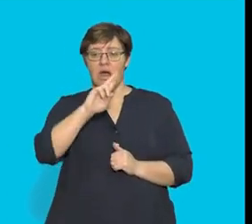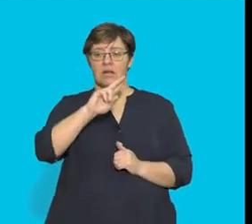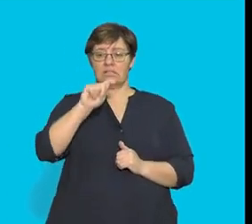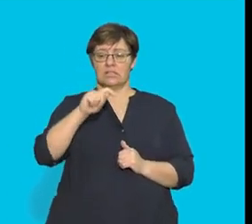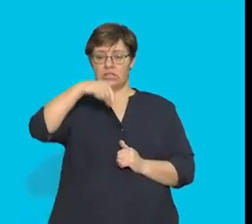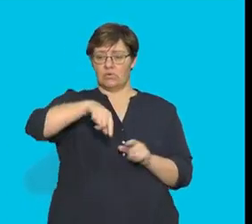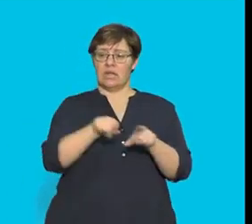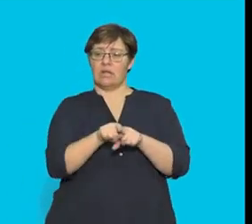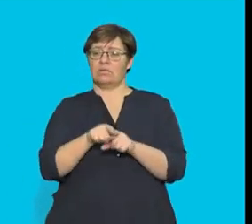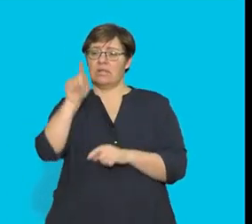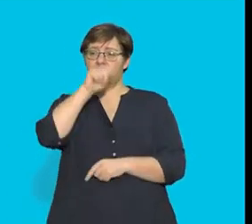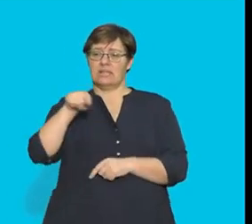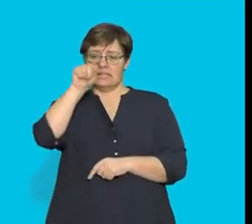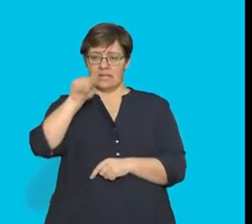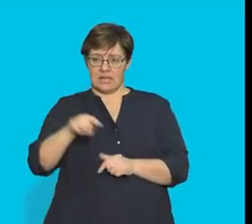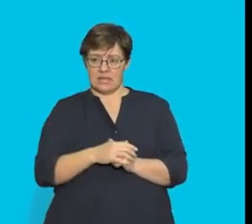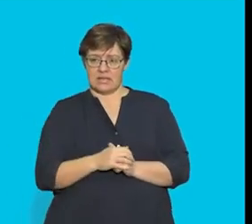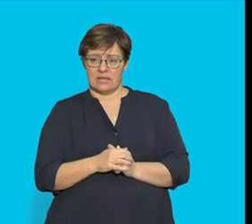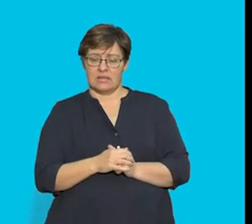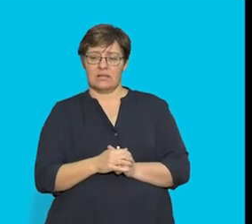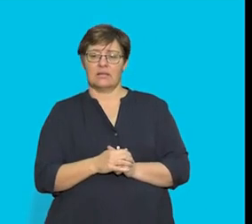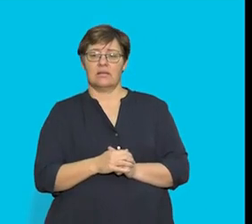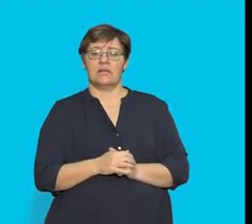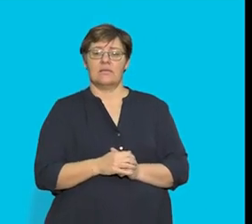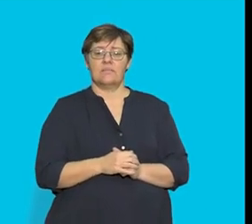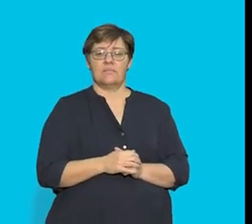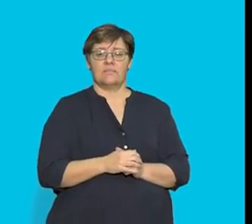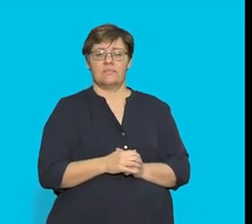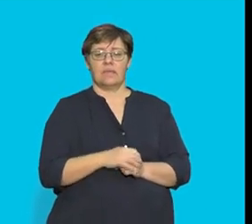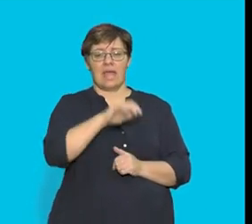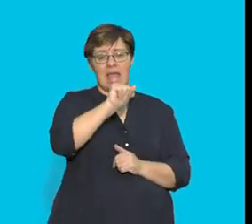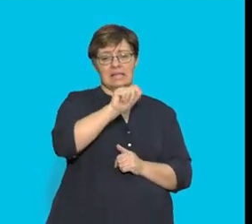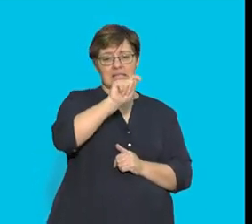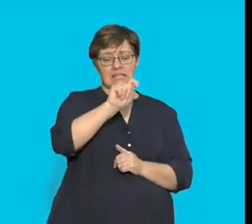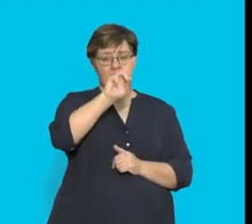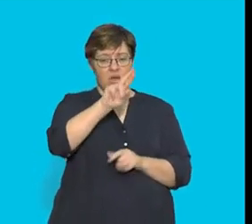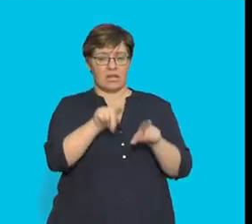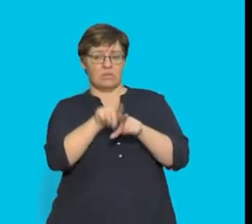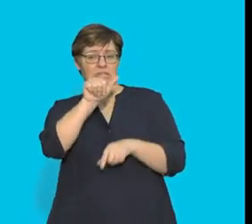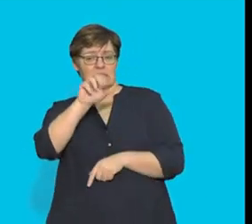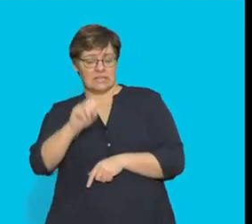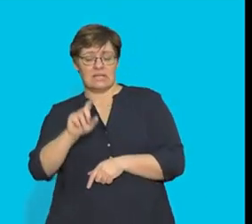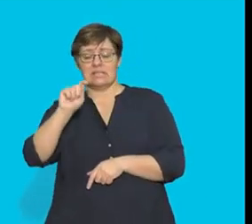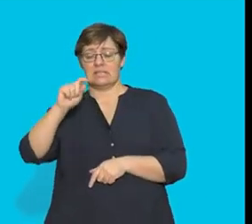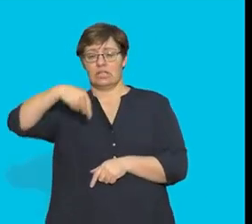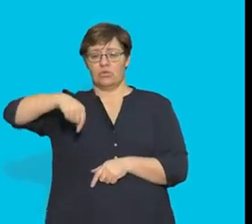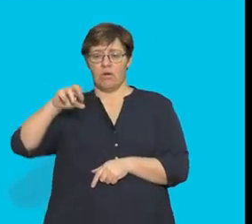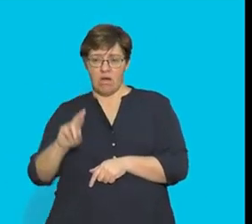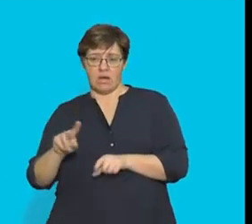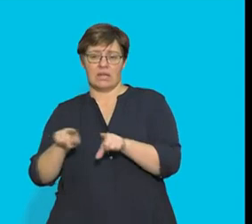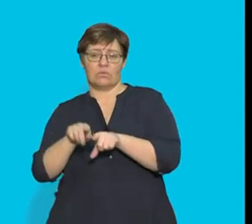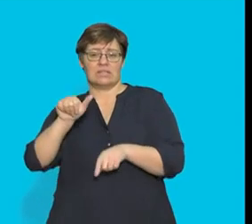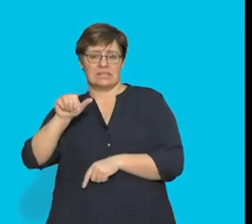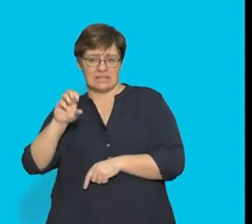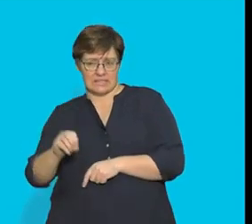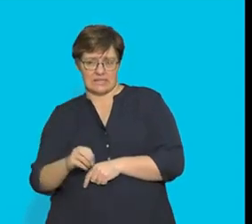RTQ is theta, ATR is 60, and TQR is 60,